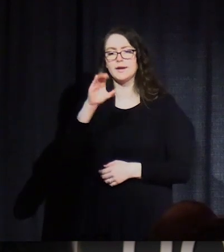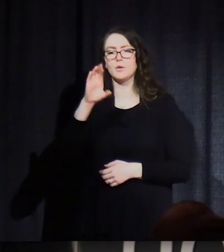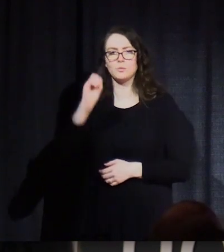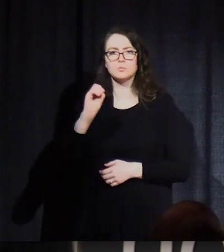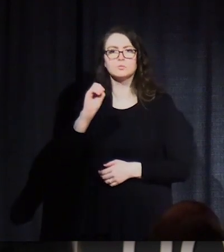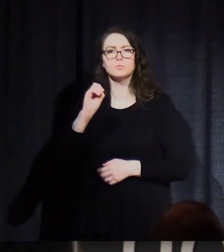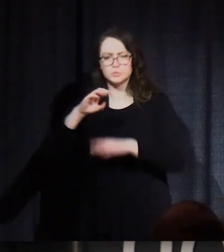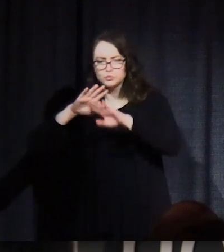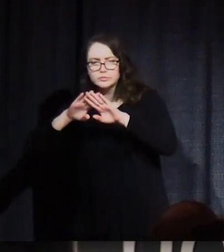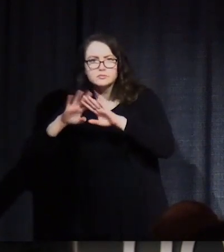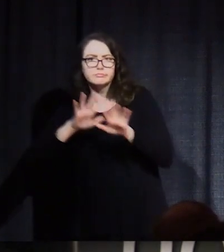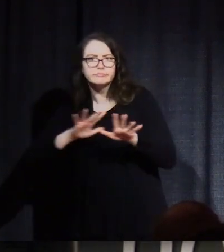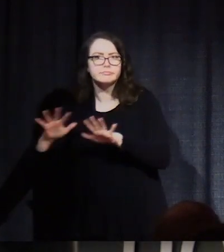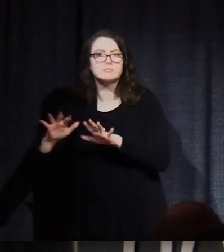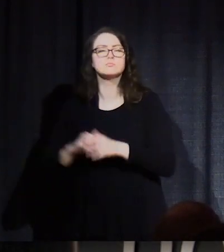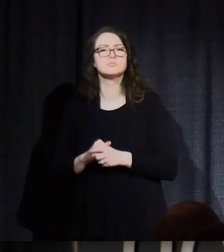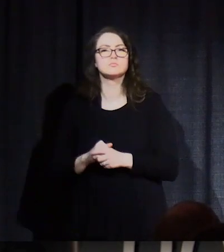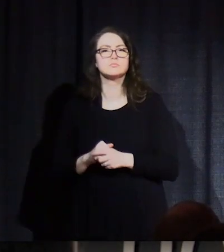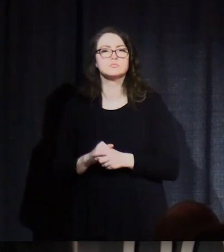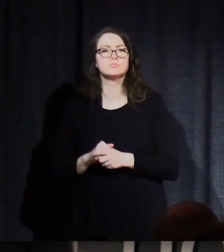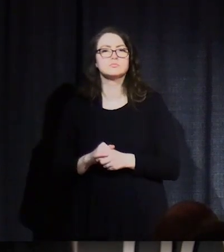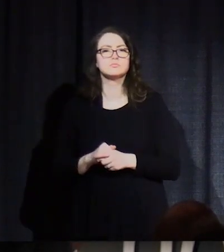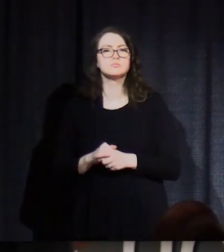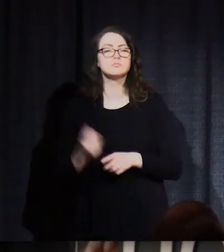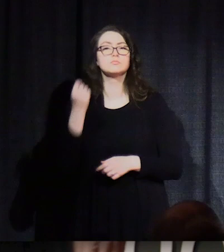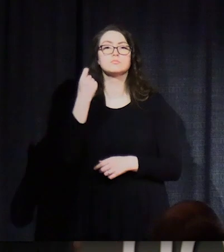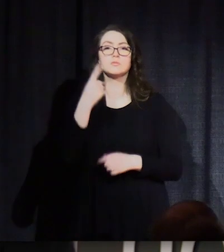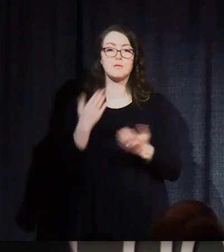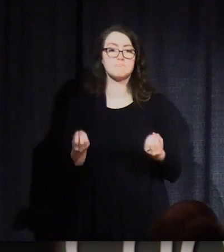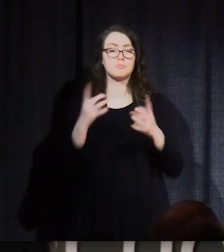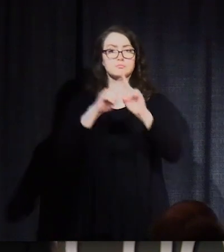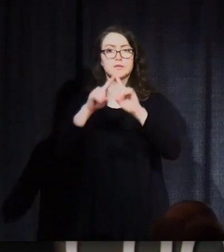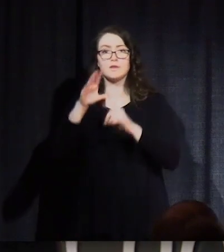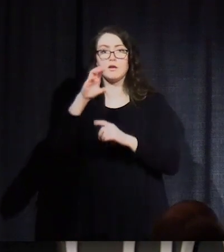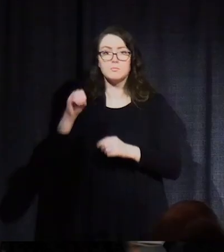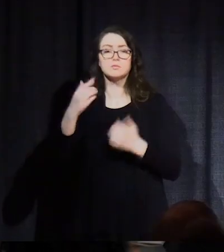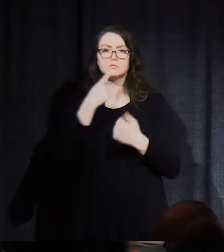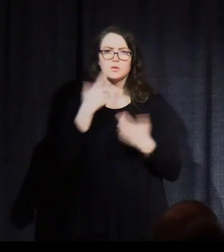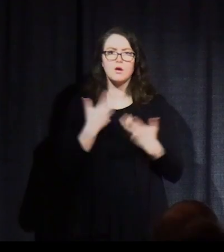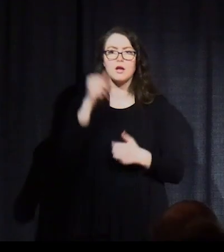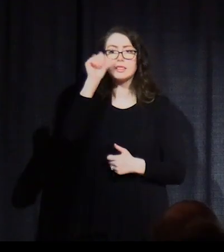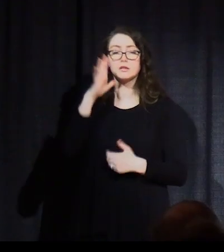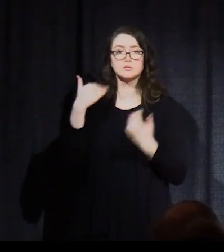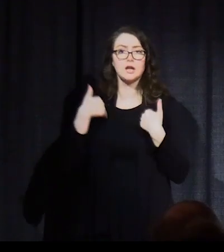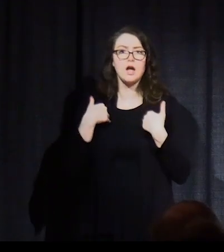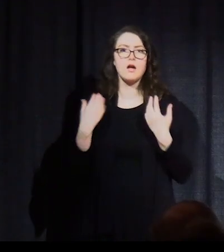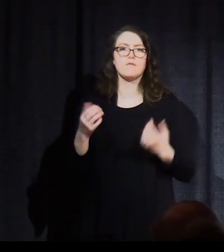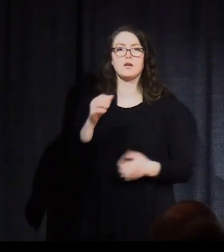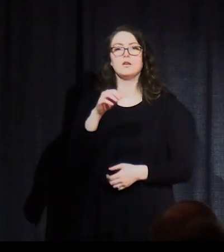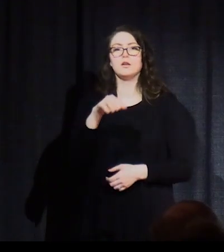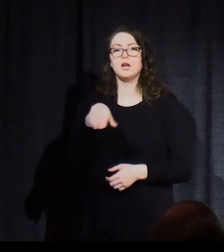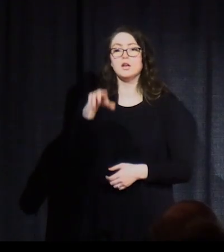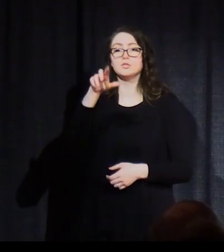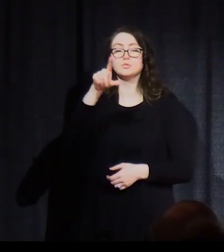revenues. According to studies by the National Renewable Energy Lab, Alaska has over 20,000 terawatt